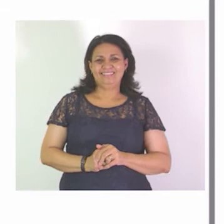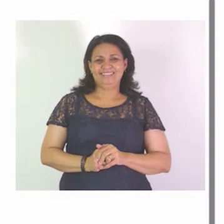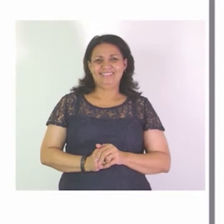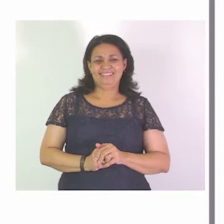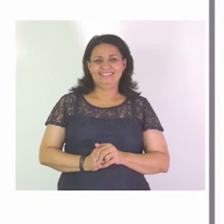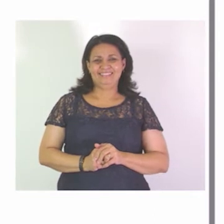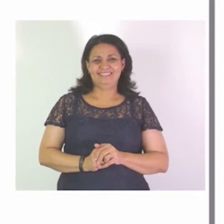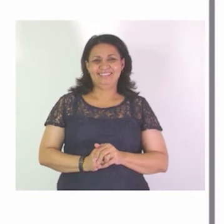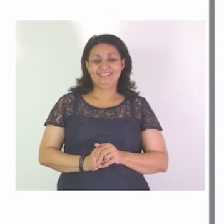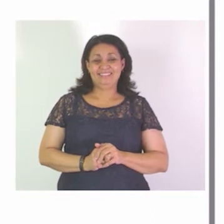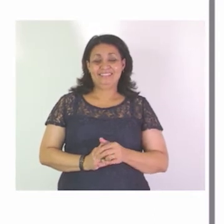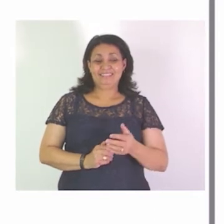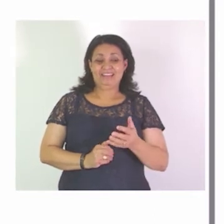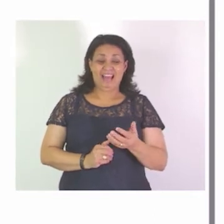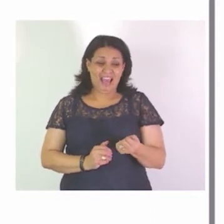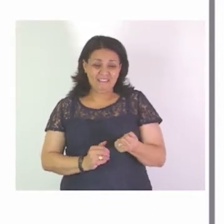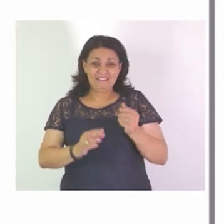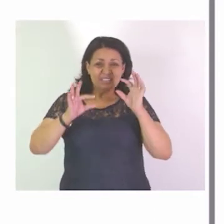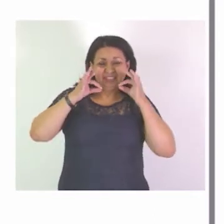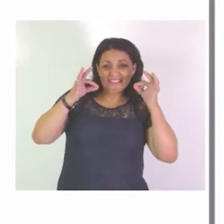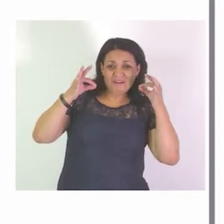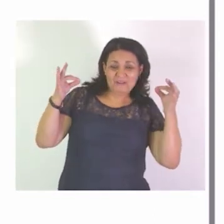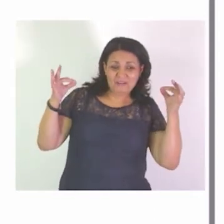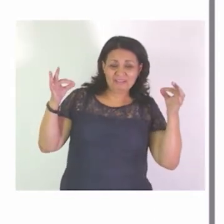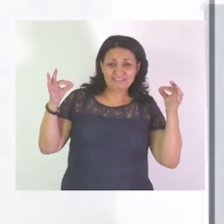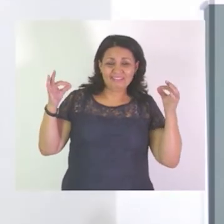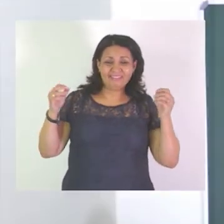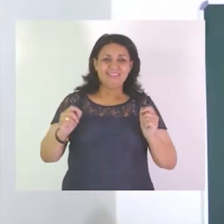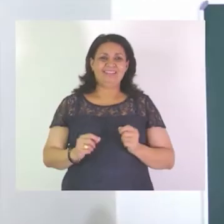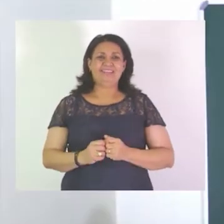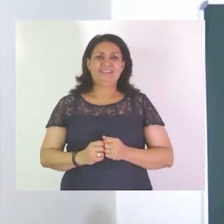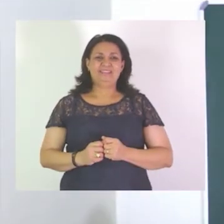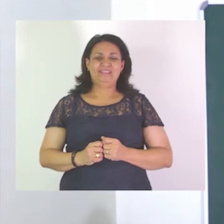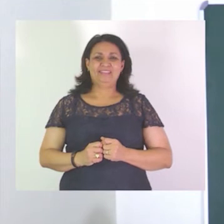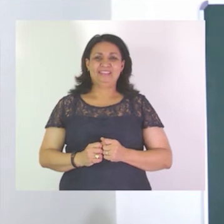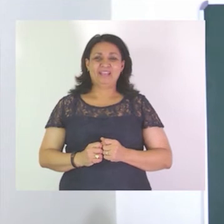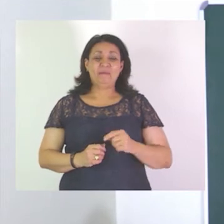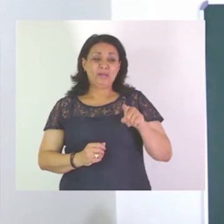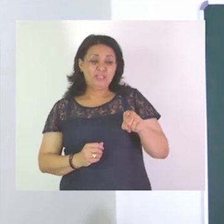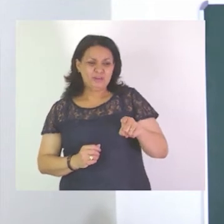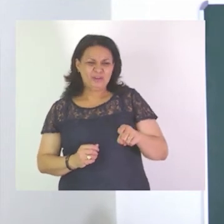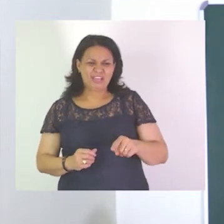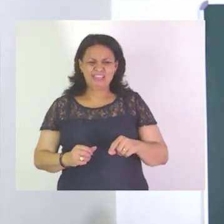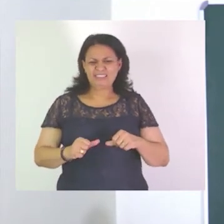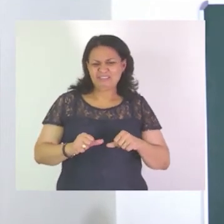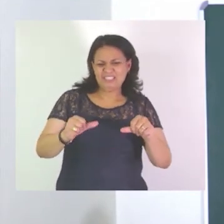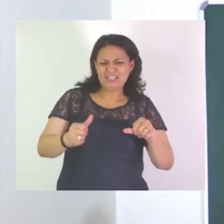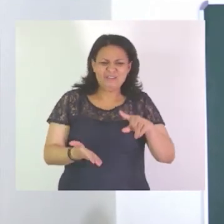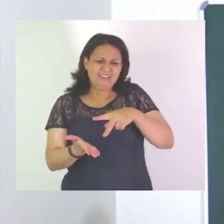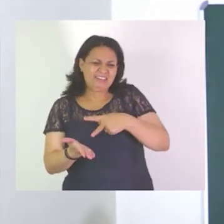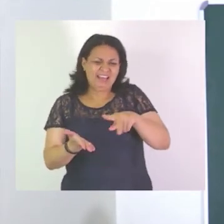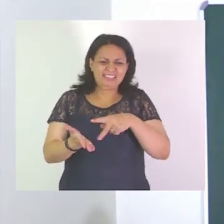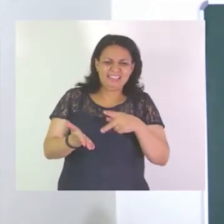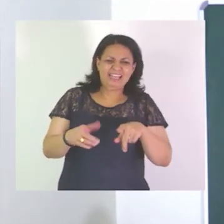even has a song that comes with him. Let me sing the song for you. You're free to dance and sing, whatever you want